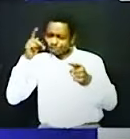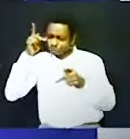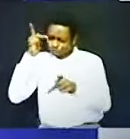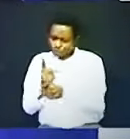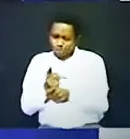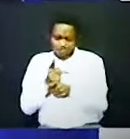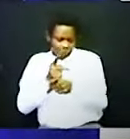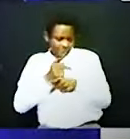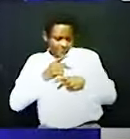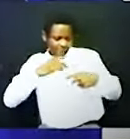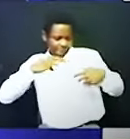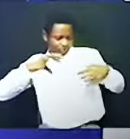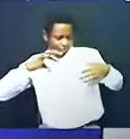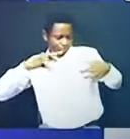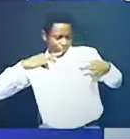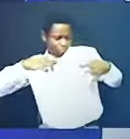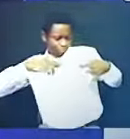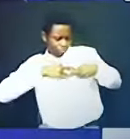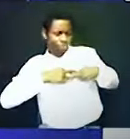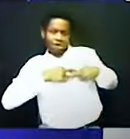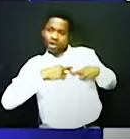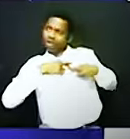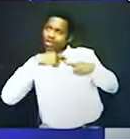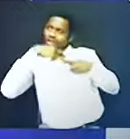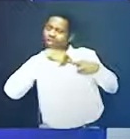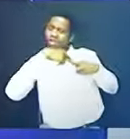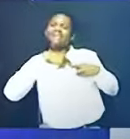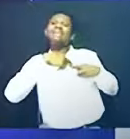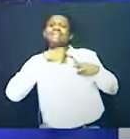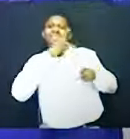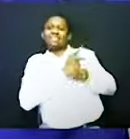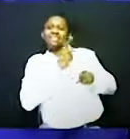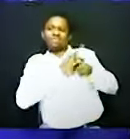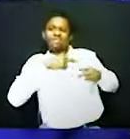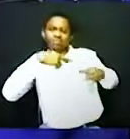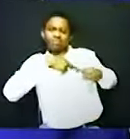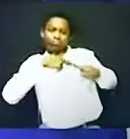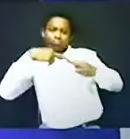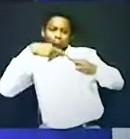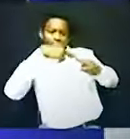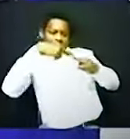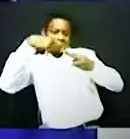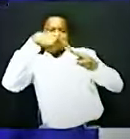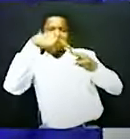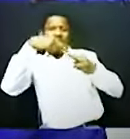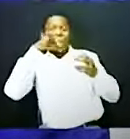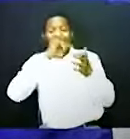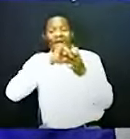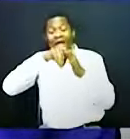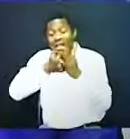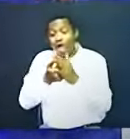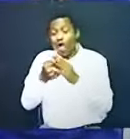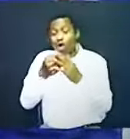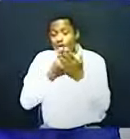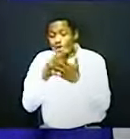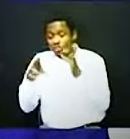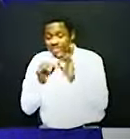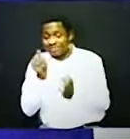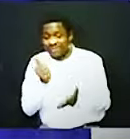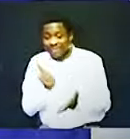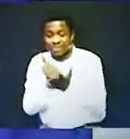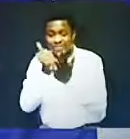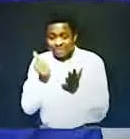edge. As the Holy Spirit urges us, let us draw closer to him. Because